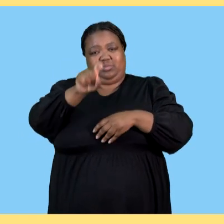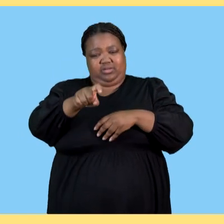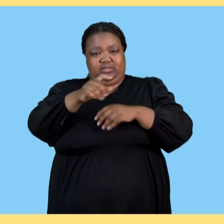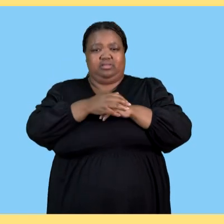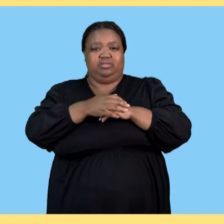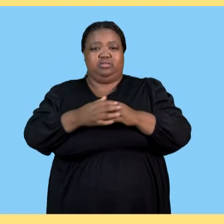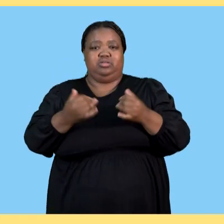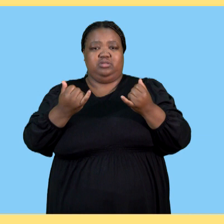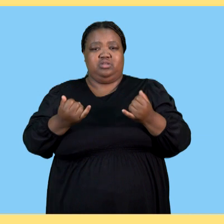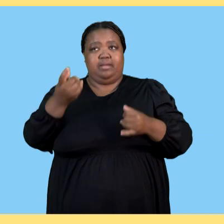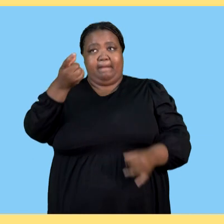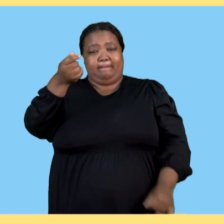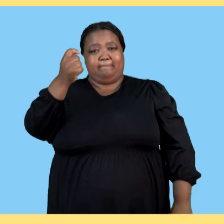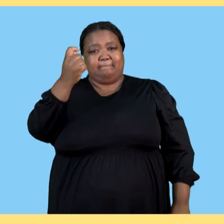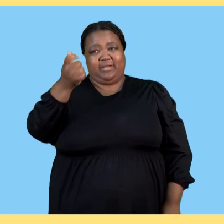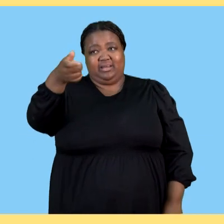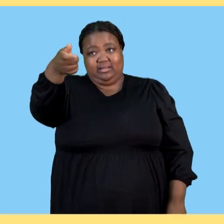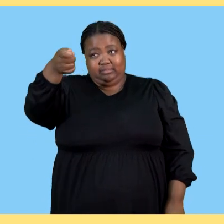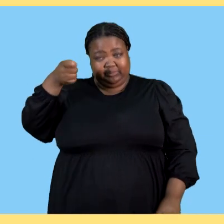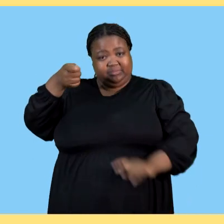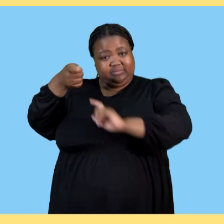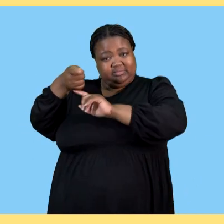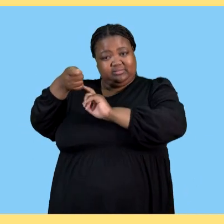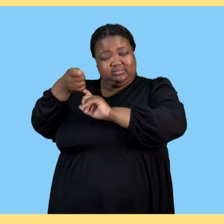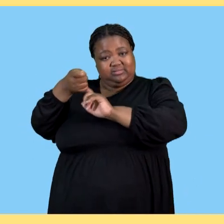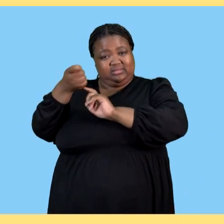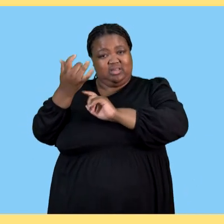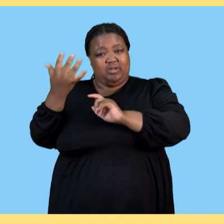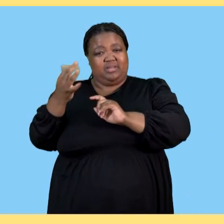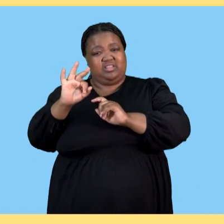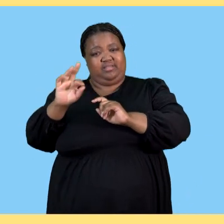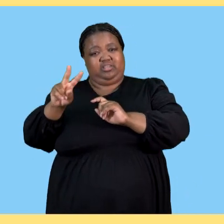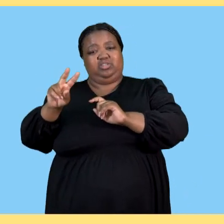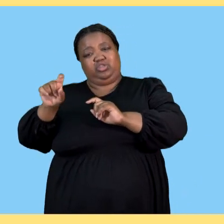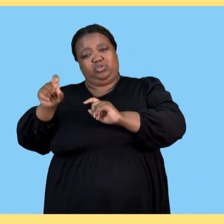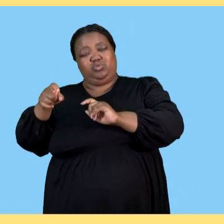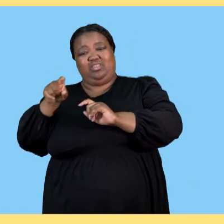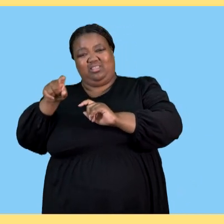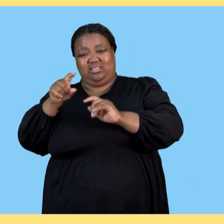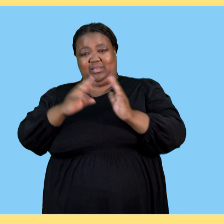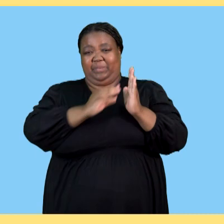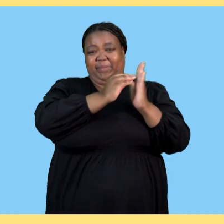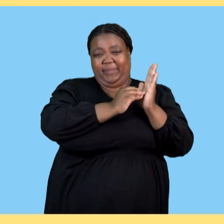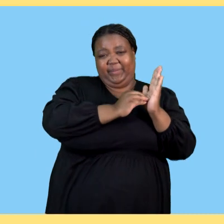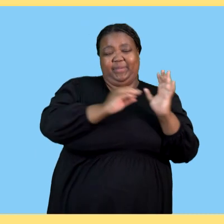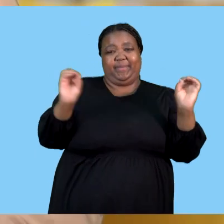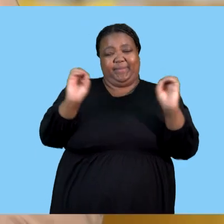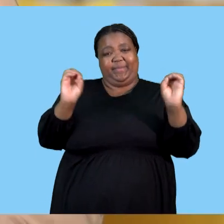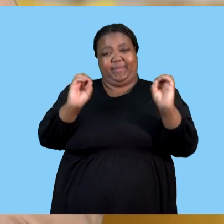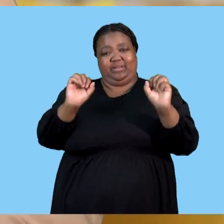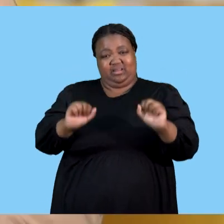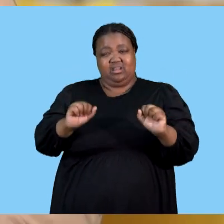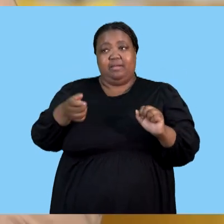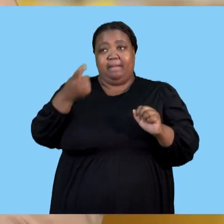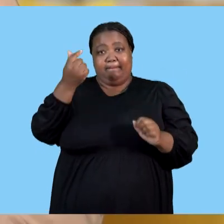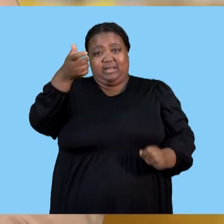I am given drawings of 70,200, and that has not been recorded. Drawings decrease